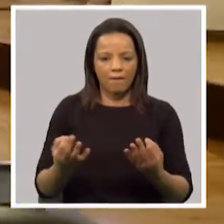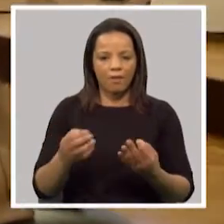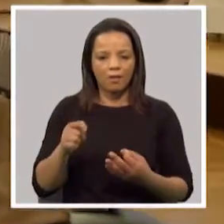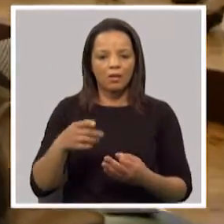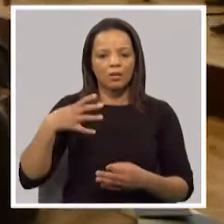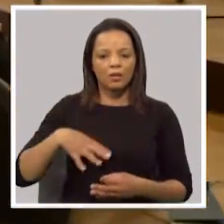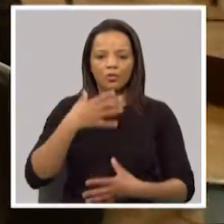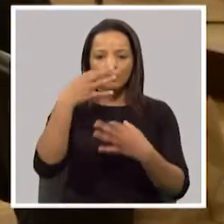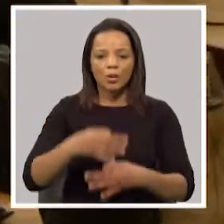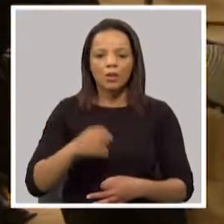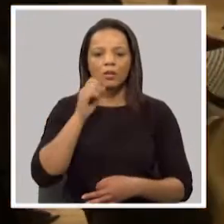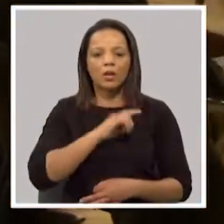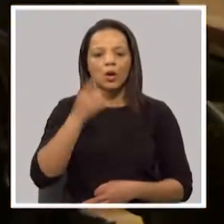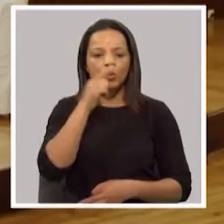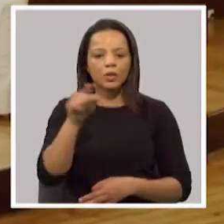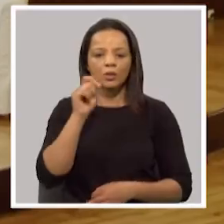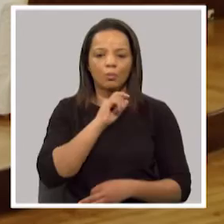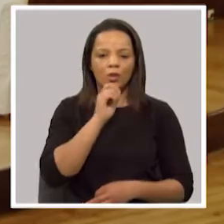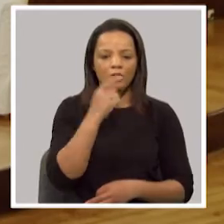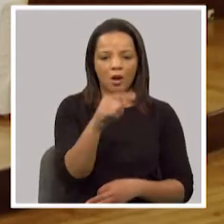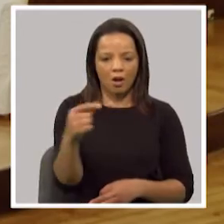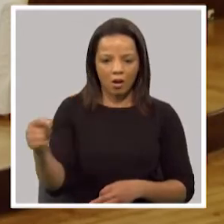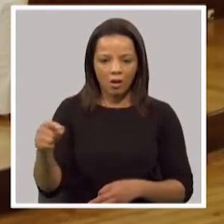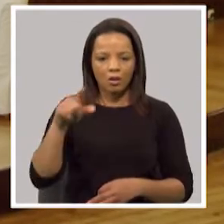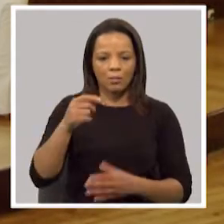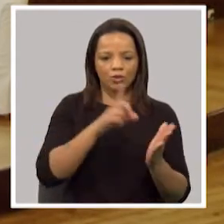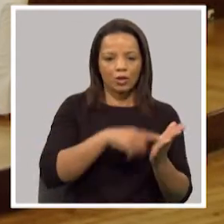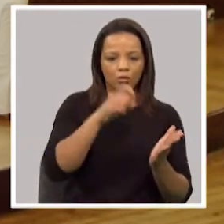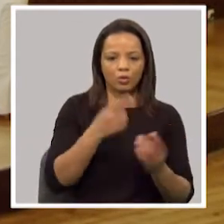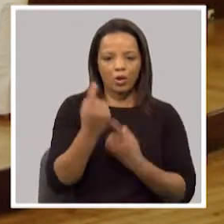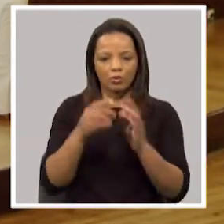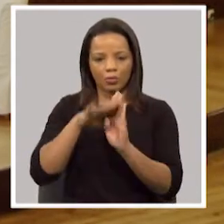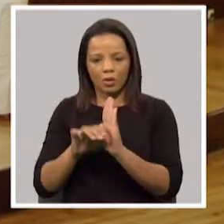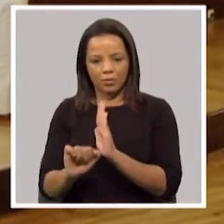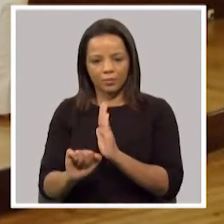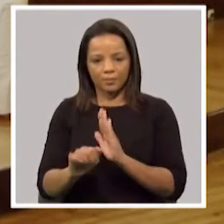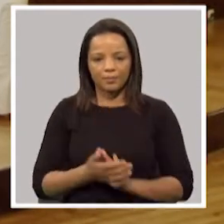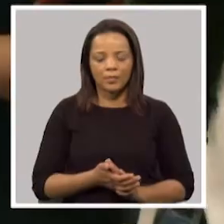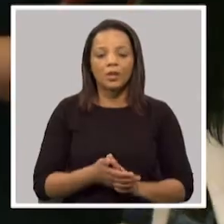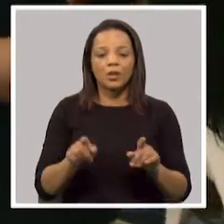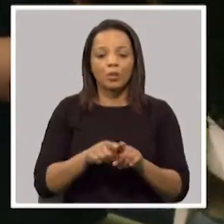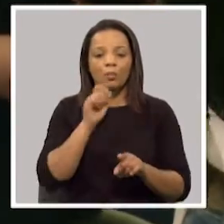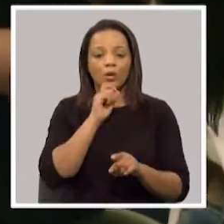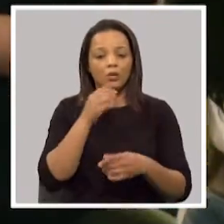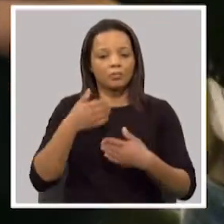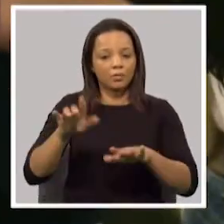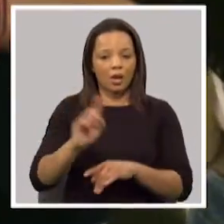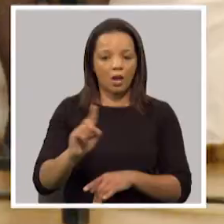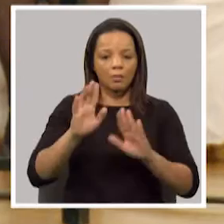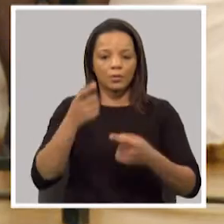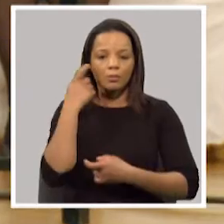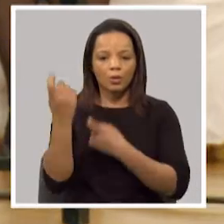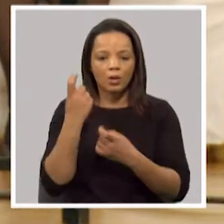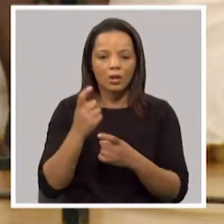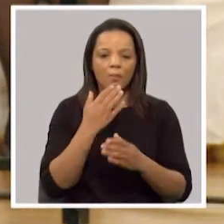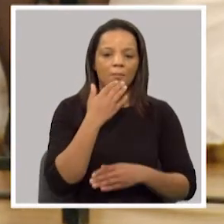in Portugal that we want to make sure that they know the opportunities that they might have in the States with some of these programs. You can't let that pass by.